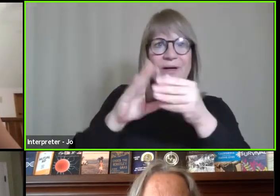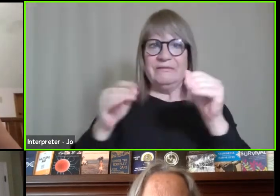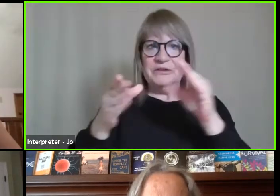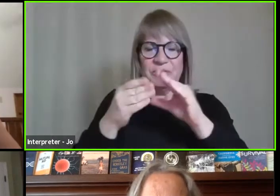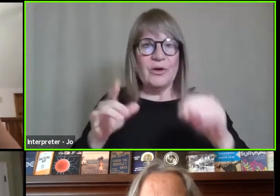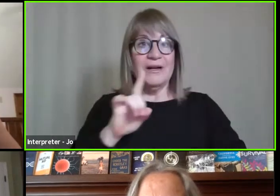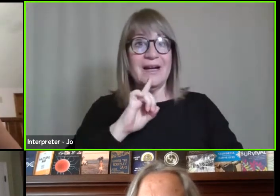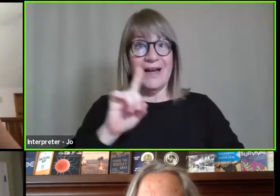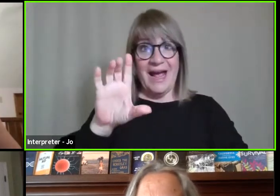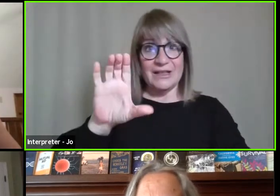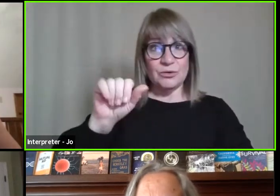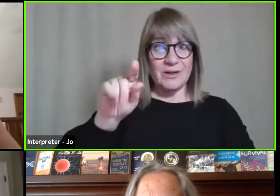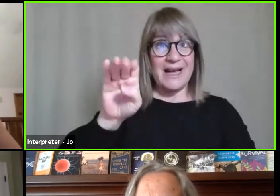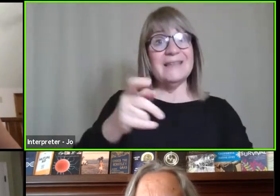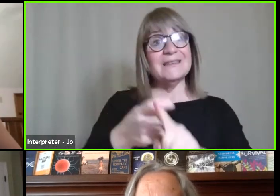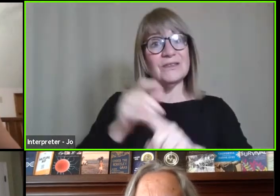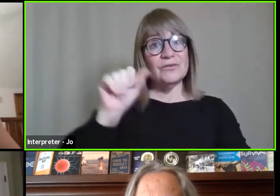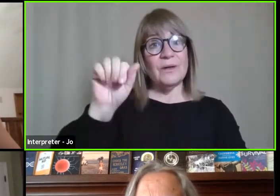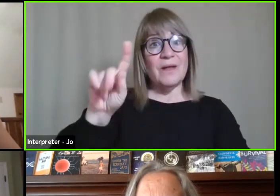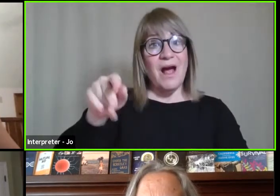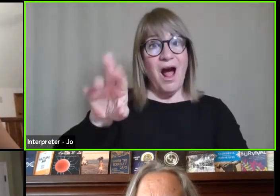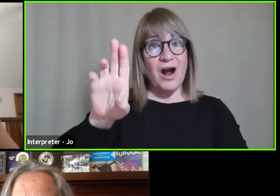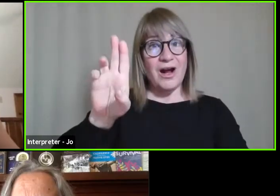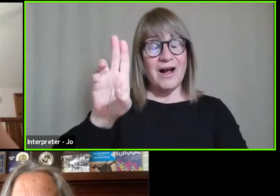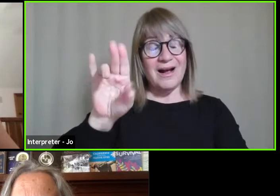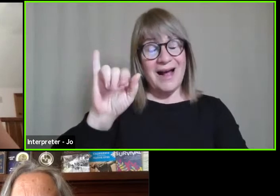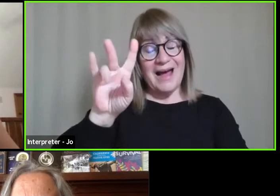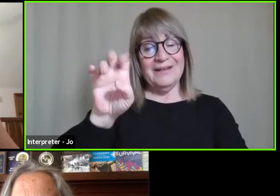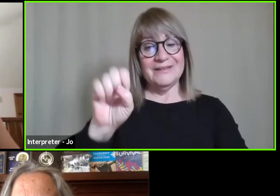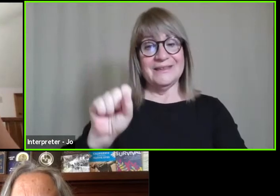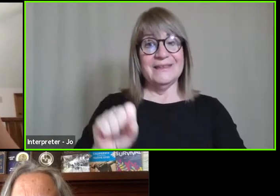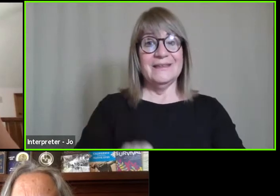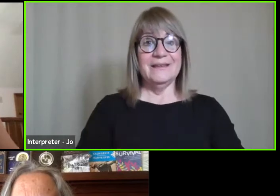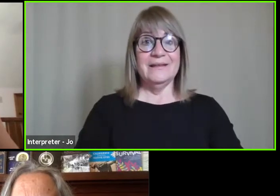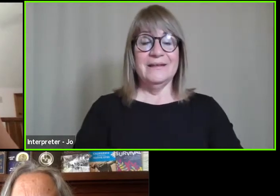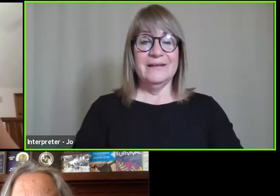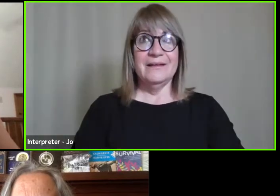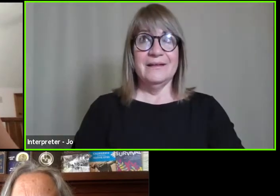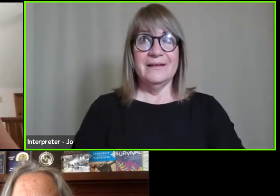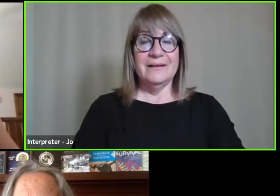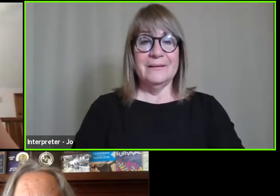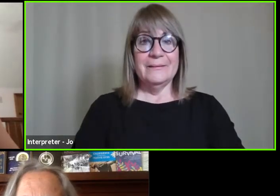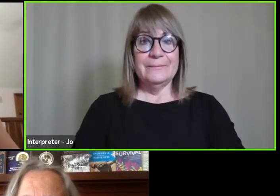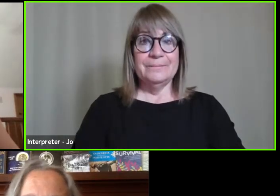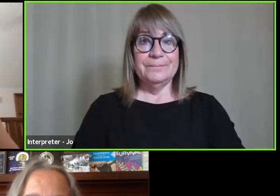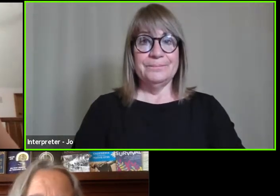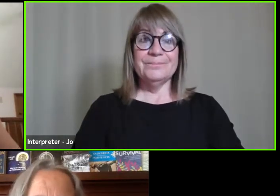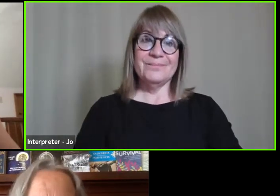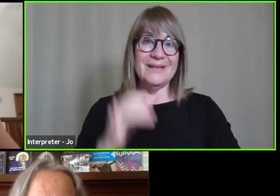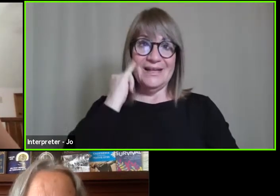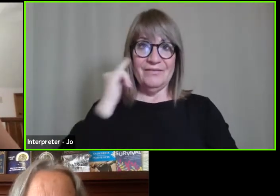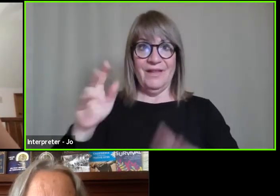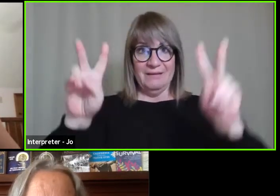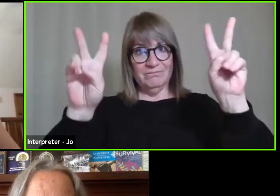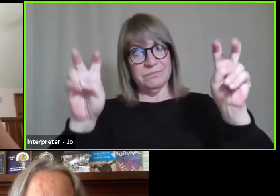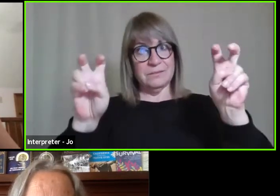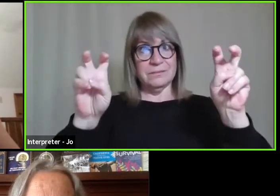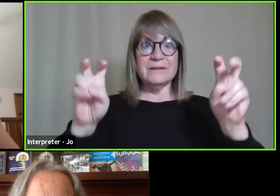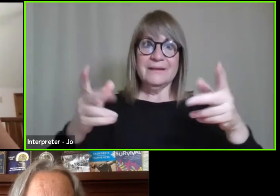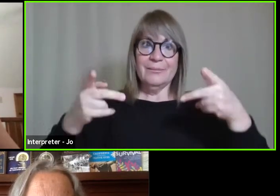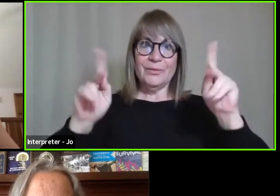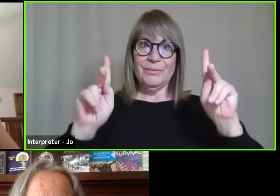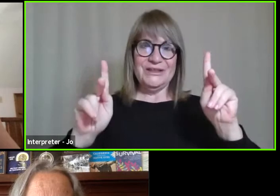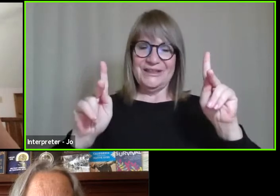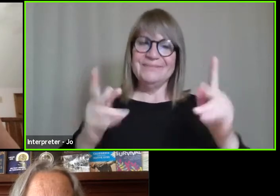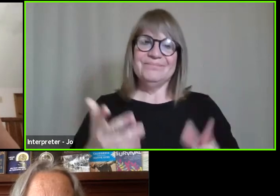from the archives with the patterns we see and how consent was so-called consent was granted thanks for that